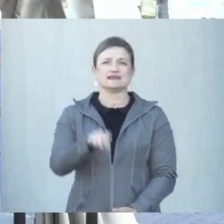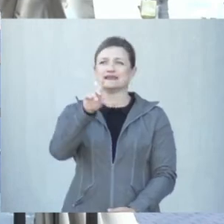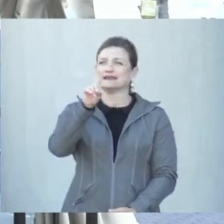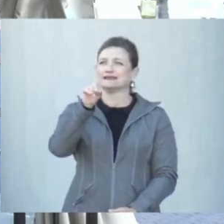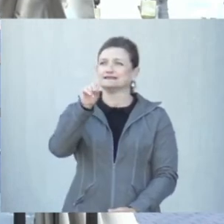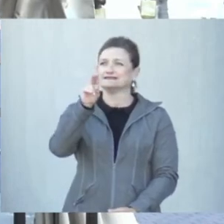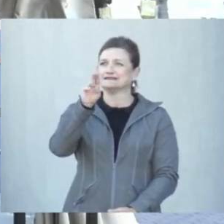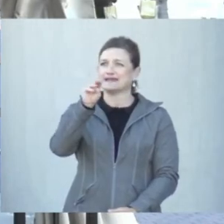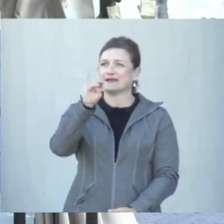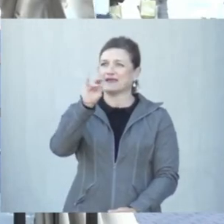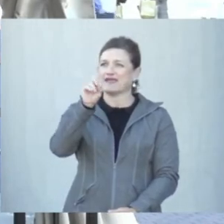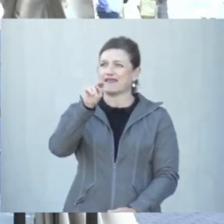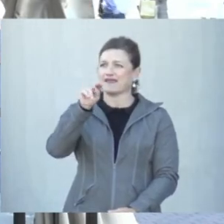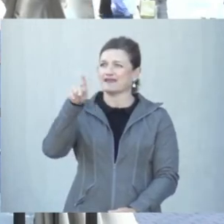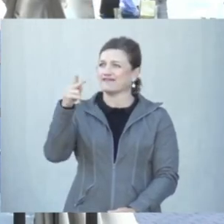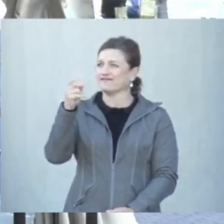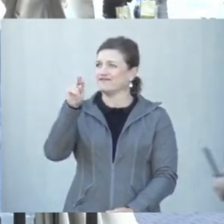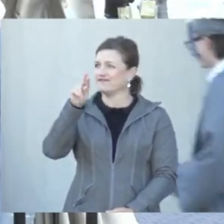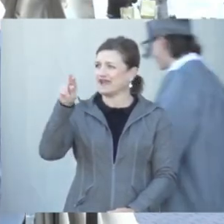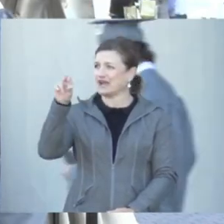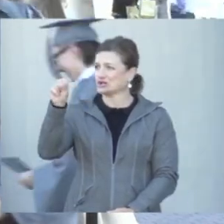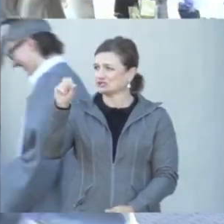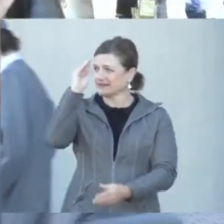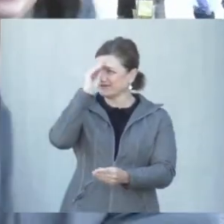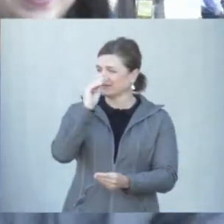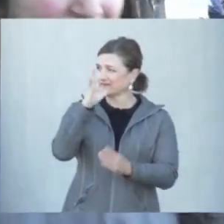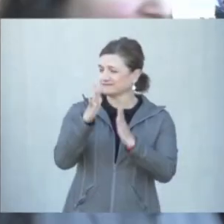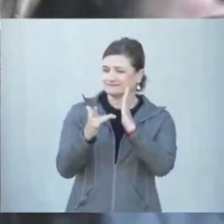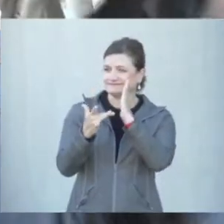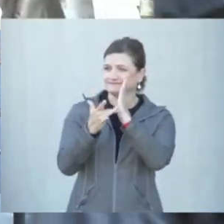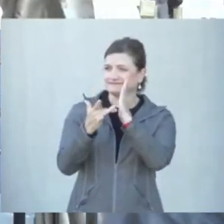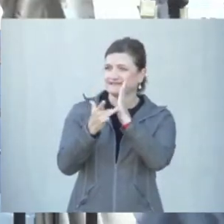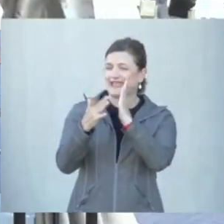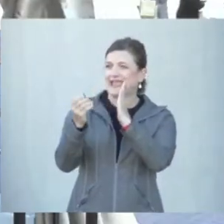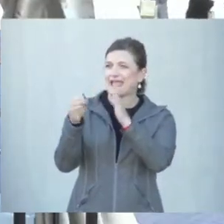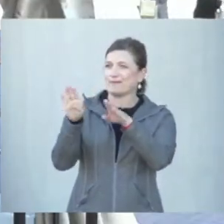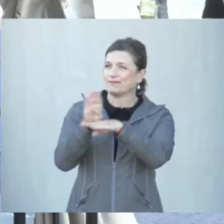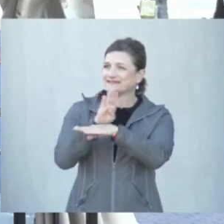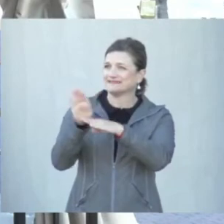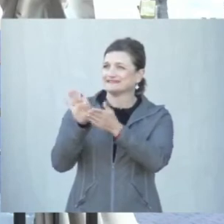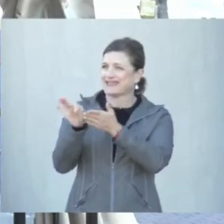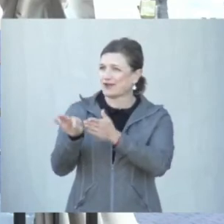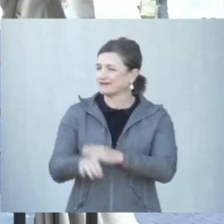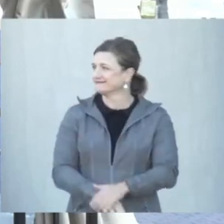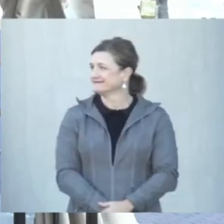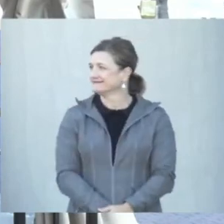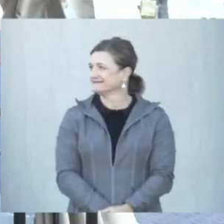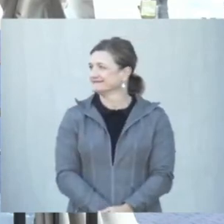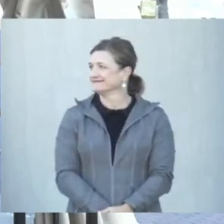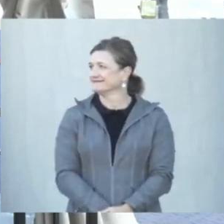Damian Fairs, Information Technology, IT Business Analyst.